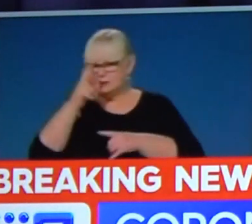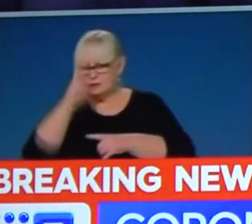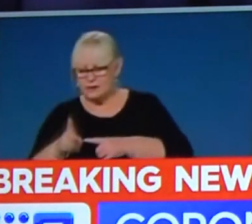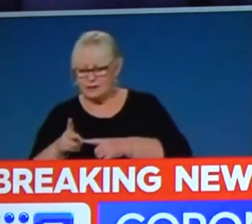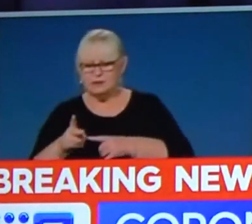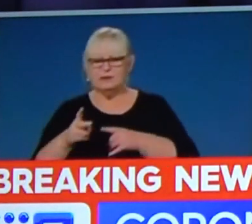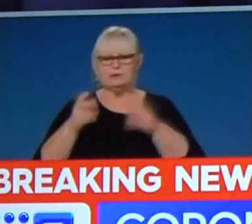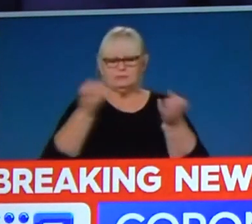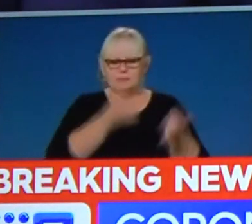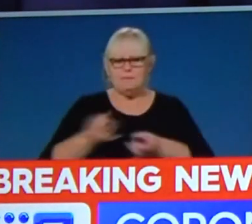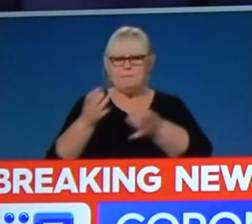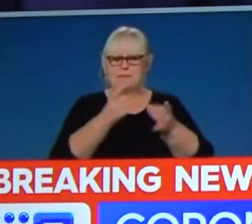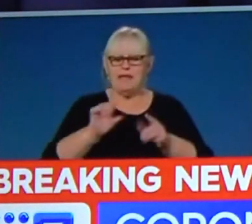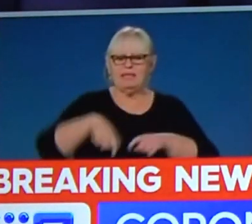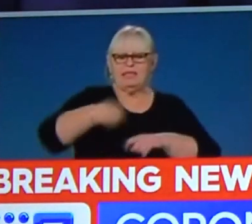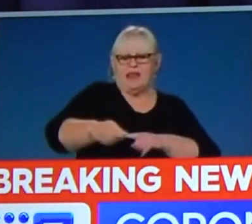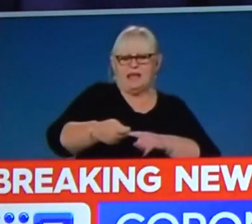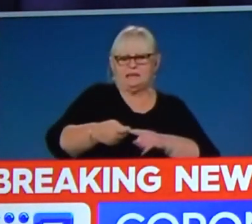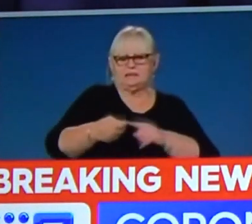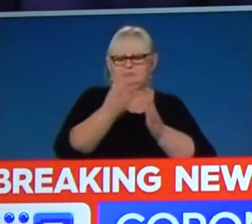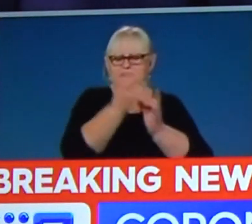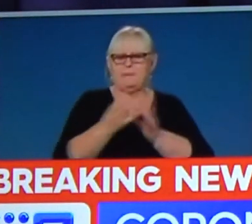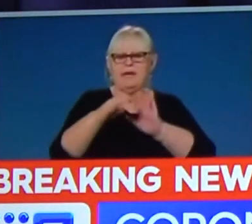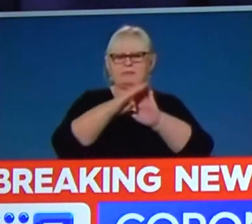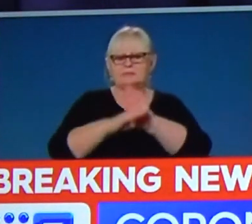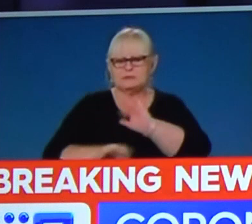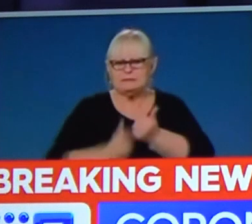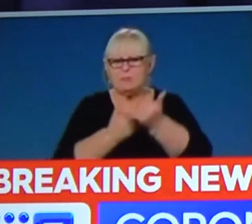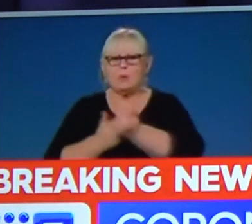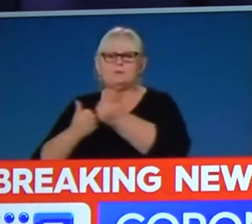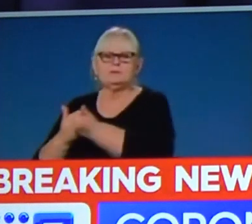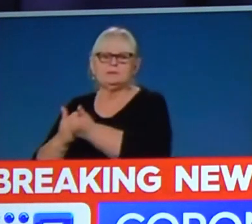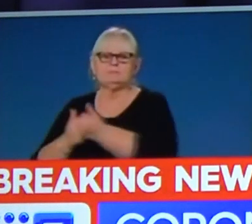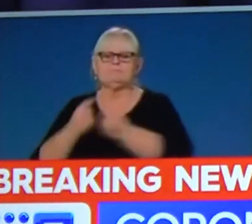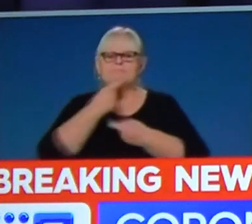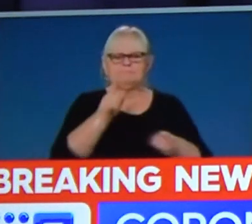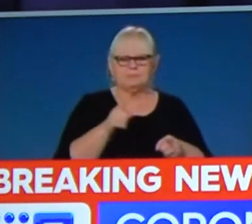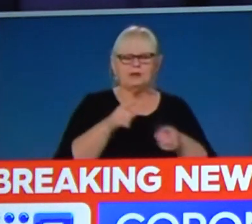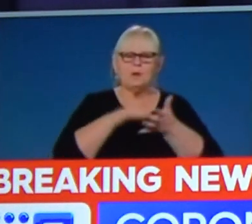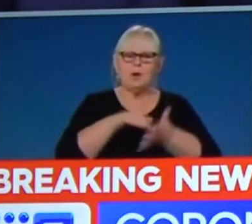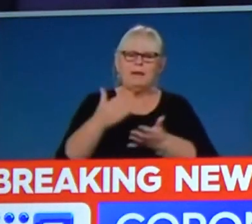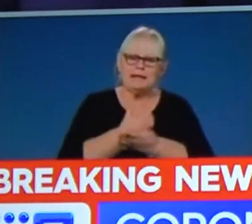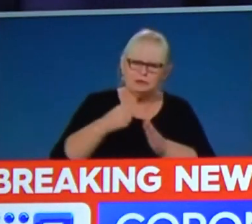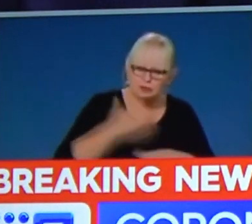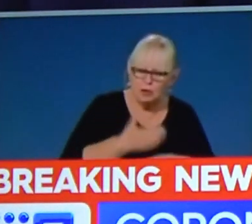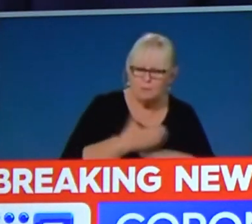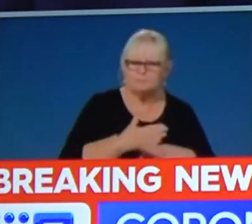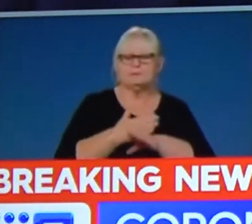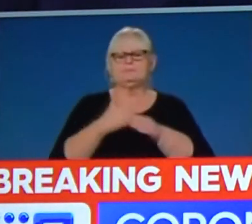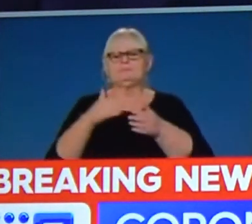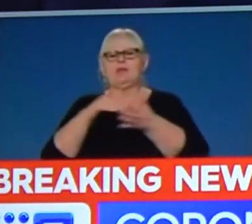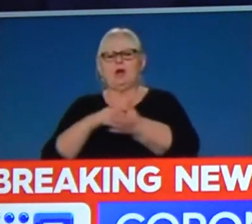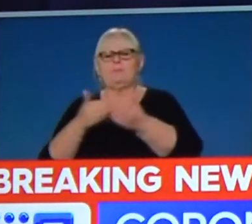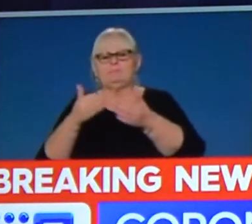next tranche in our economic supports that can go there to support Australians in jobs and to keep them in jobs and to keep them connected